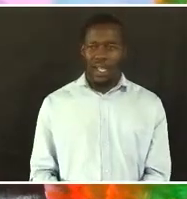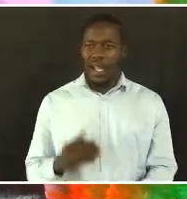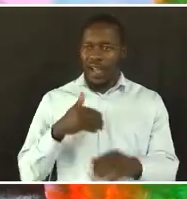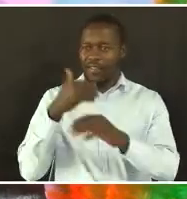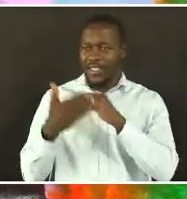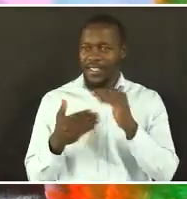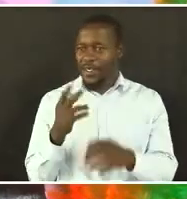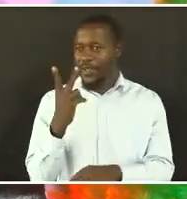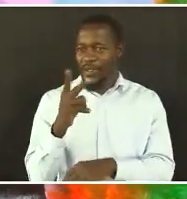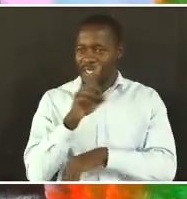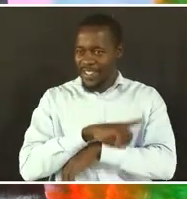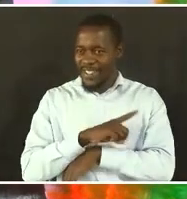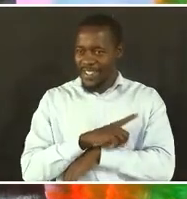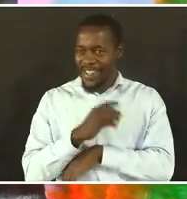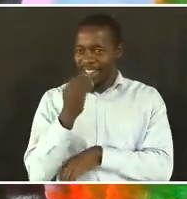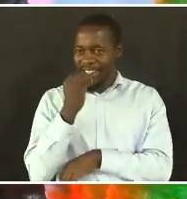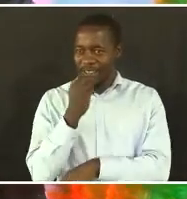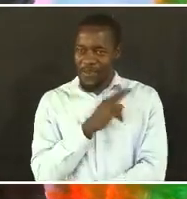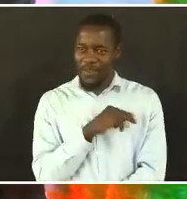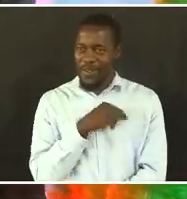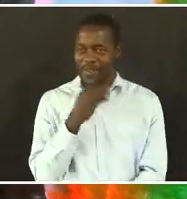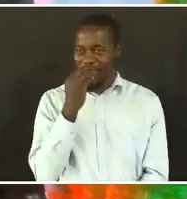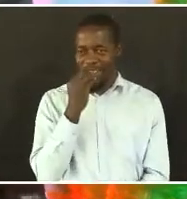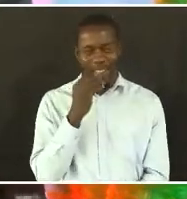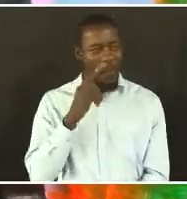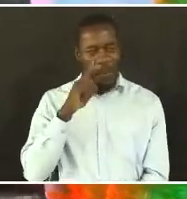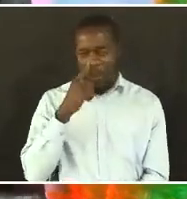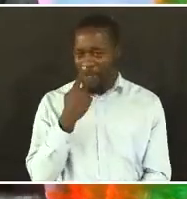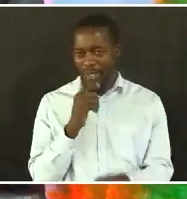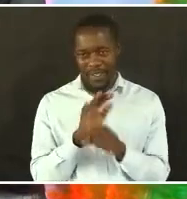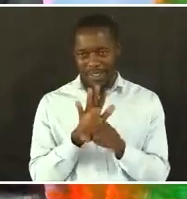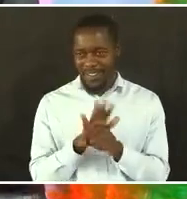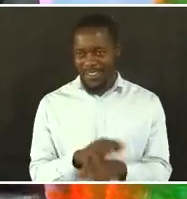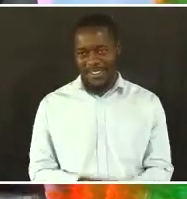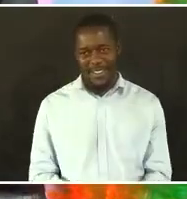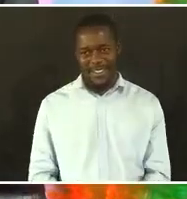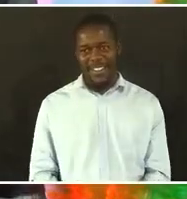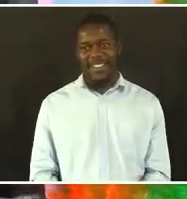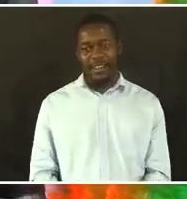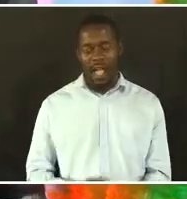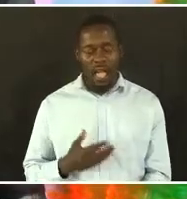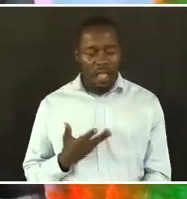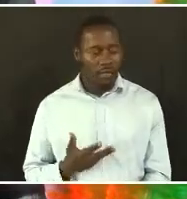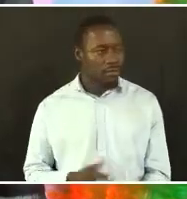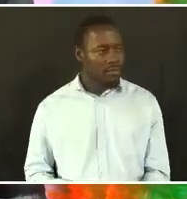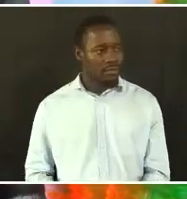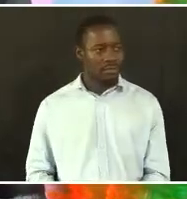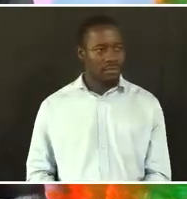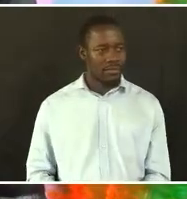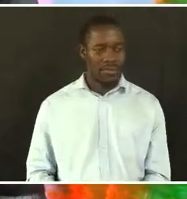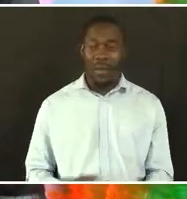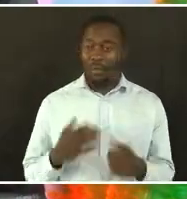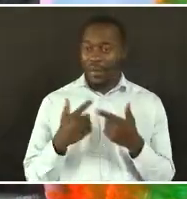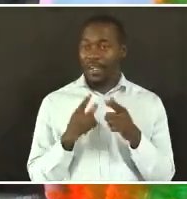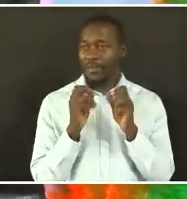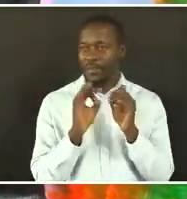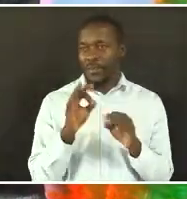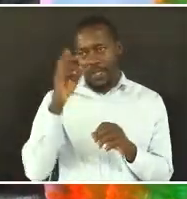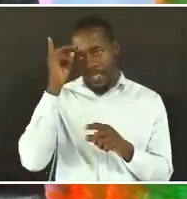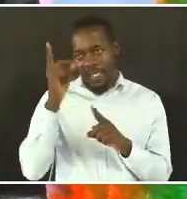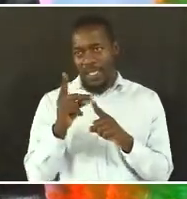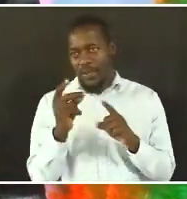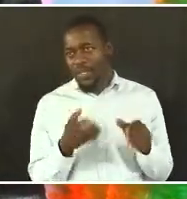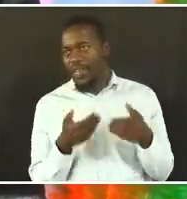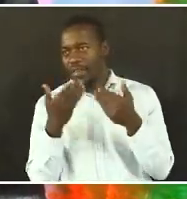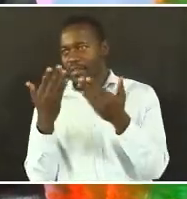sick. But if you can be able to get a way of ministering, and that's why I'm saying, let's not